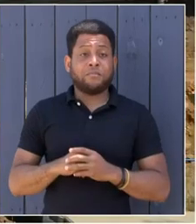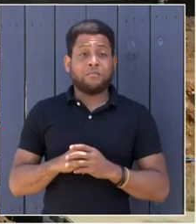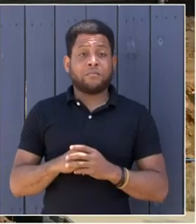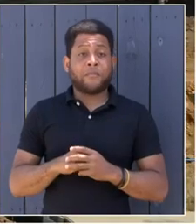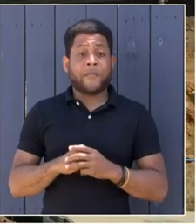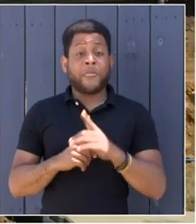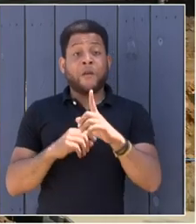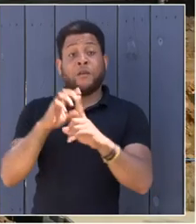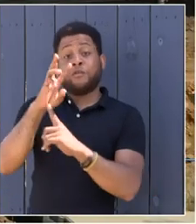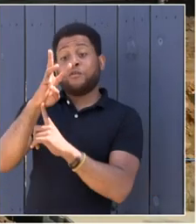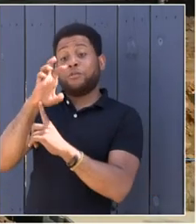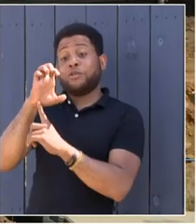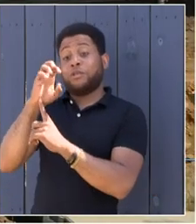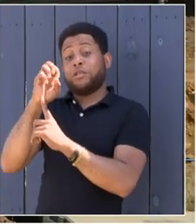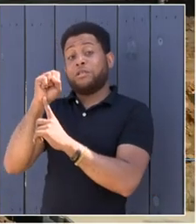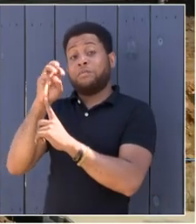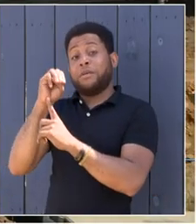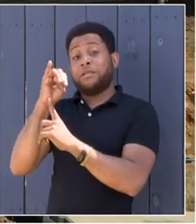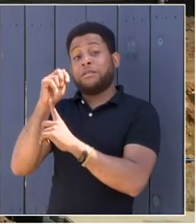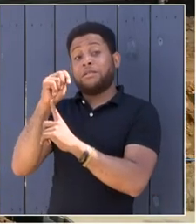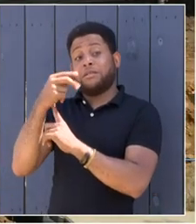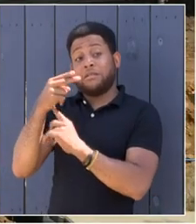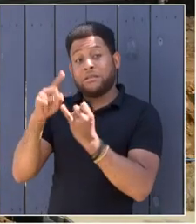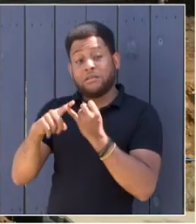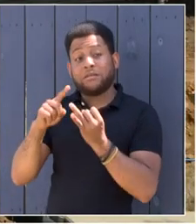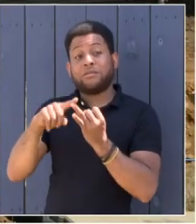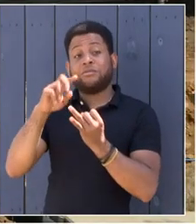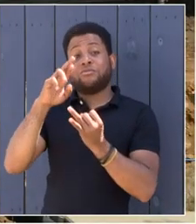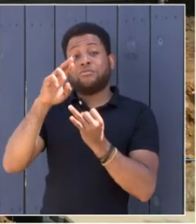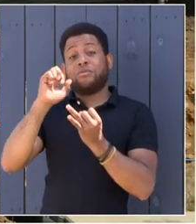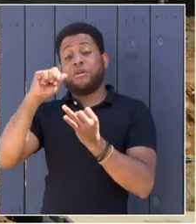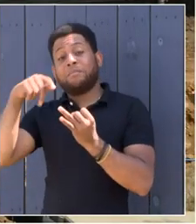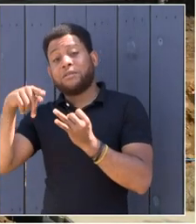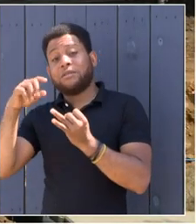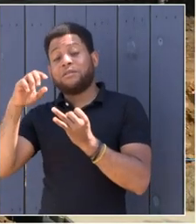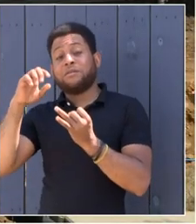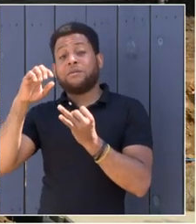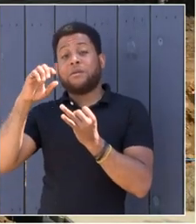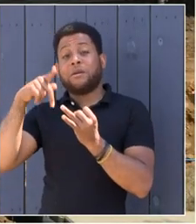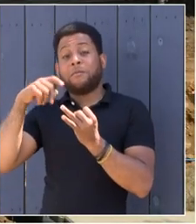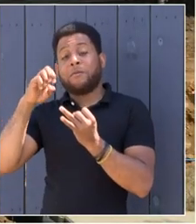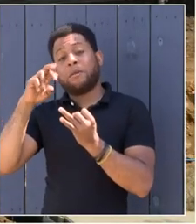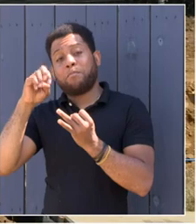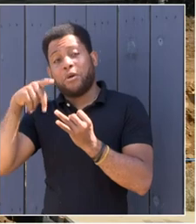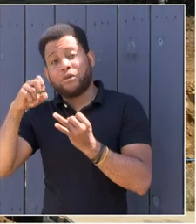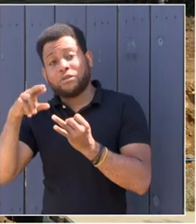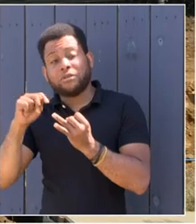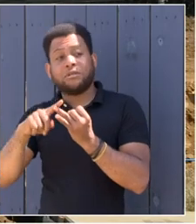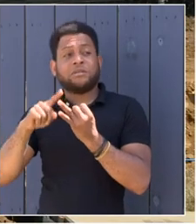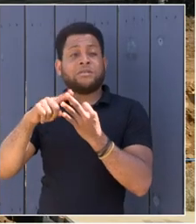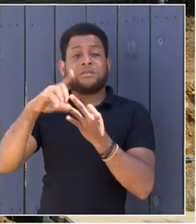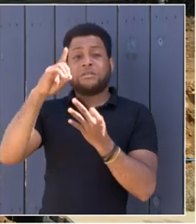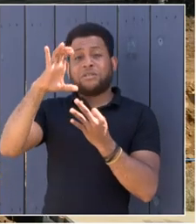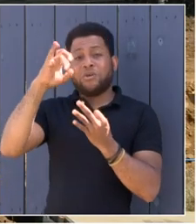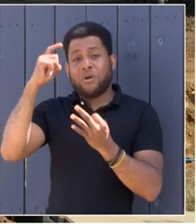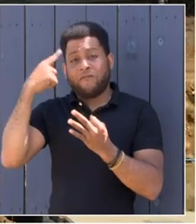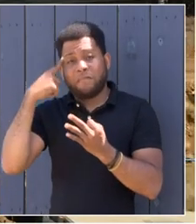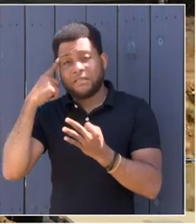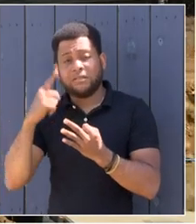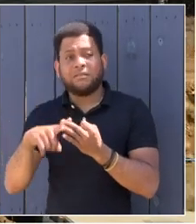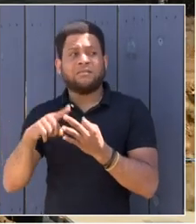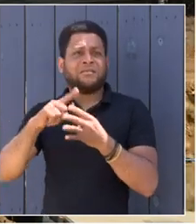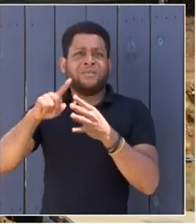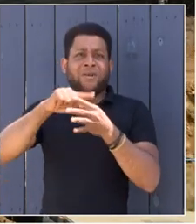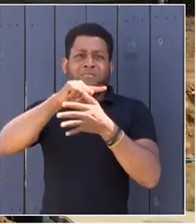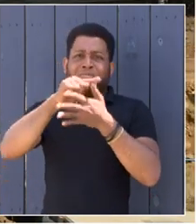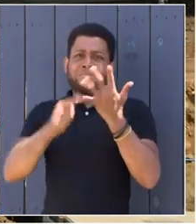East Foundation, Marshall Heights Community Development Organization, Dean Harrison, and Merrick Malone, I want to thank Mayor Bowser, Deputy Mayor